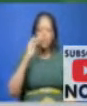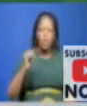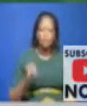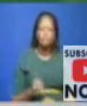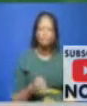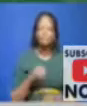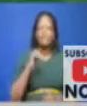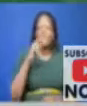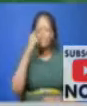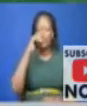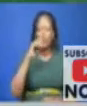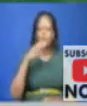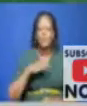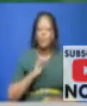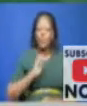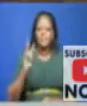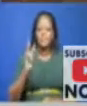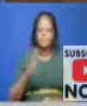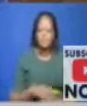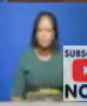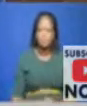Samburu West.